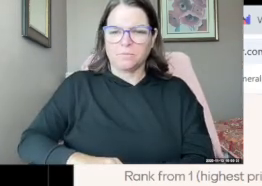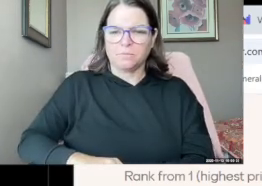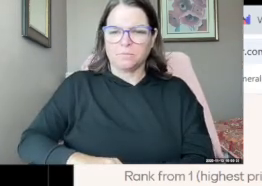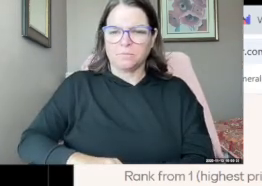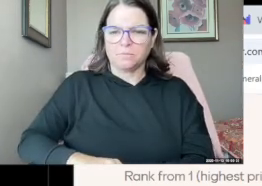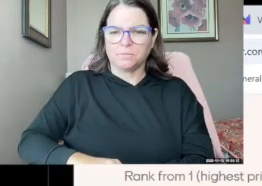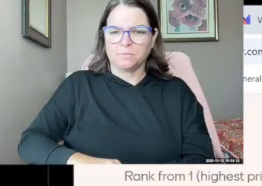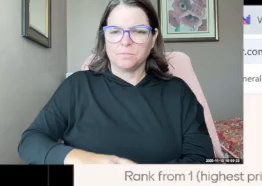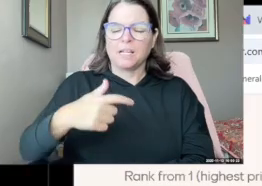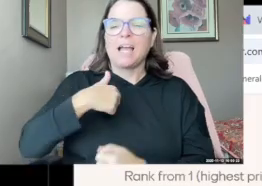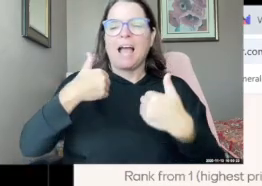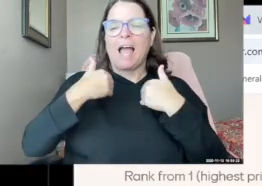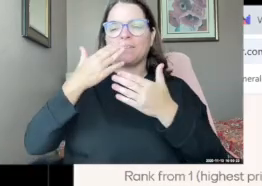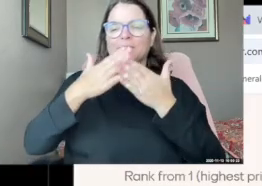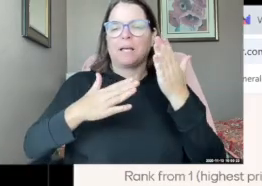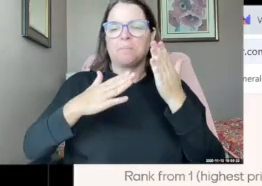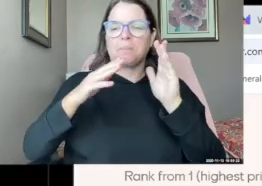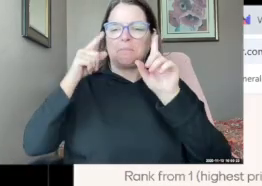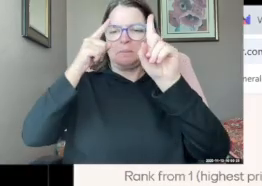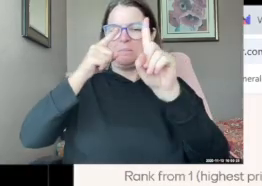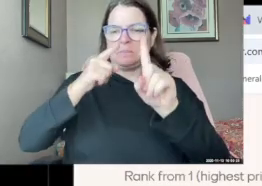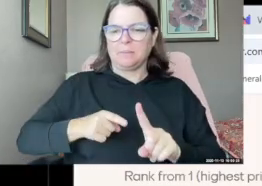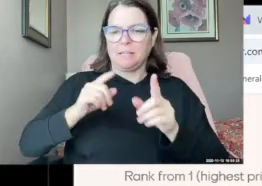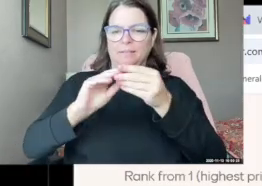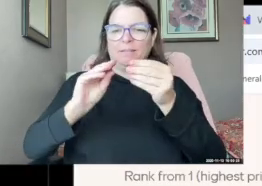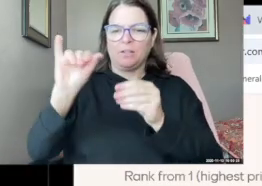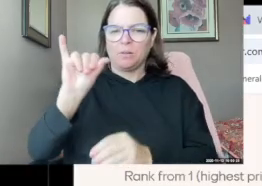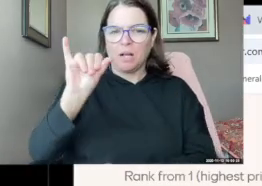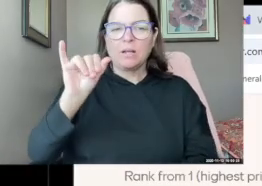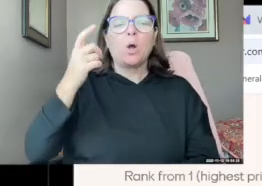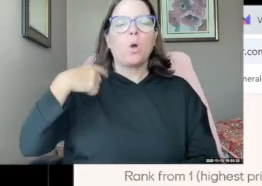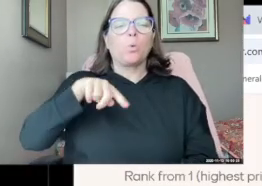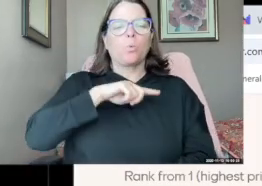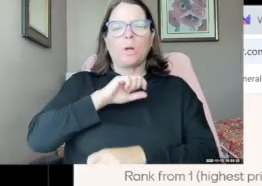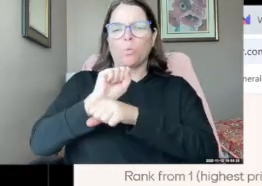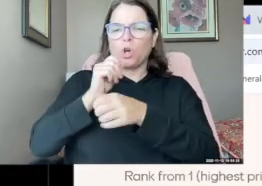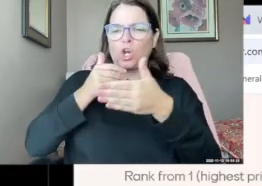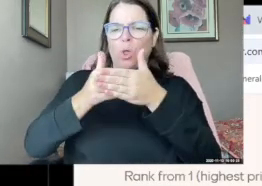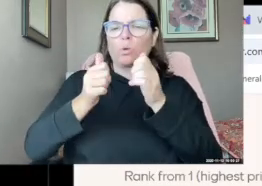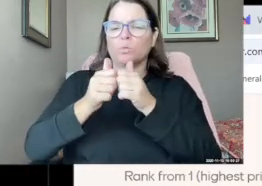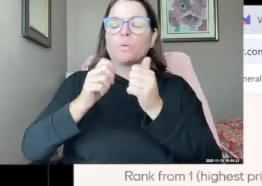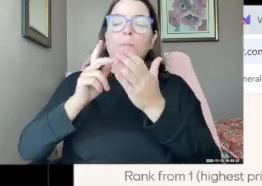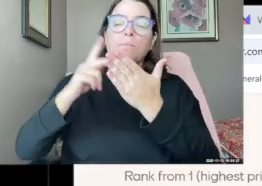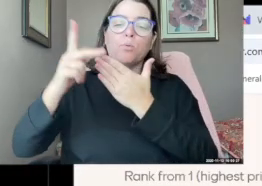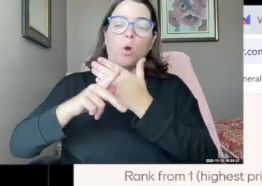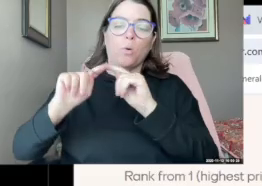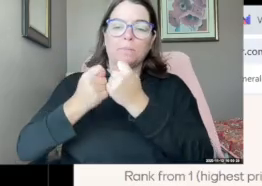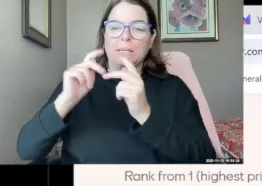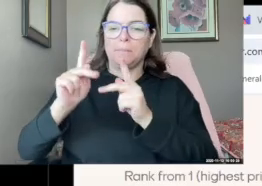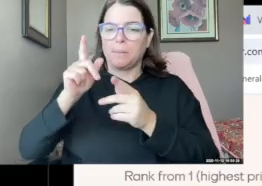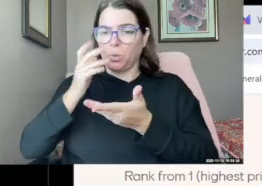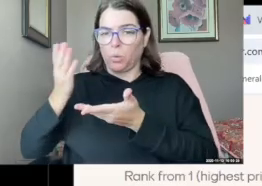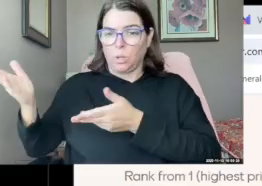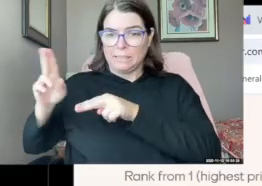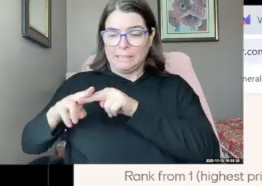loudly. And just, I have some talking points as well. So at Emergent Labs, we